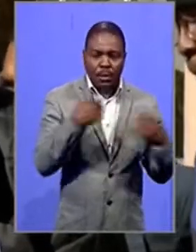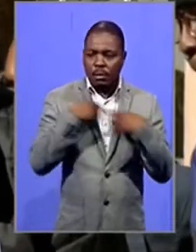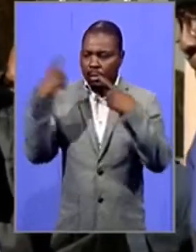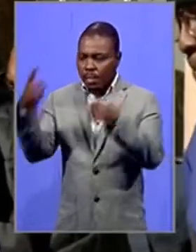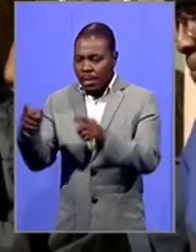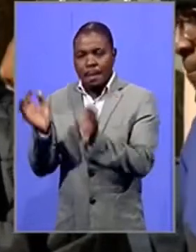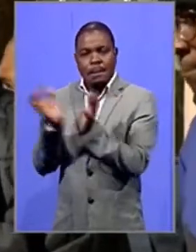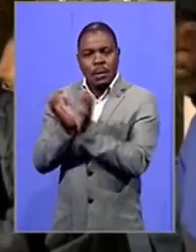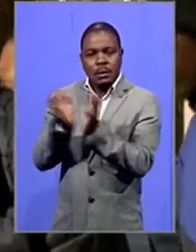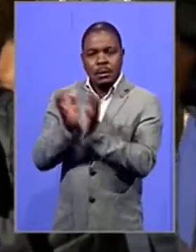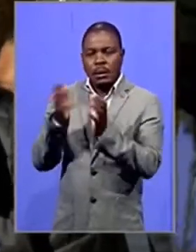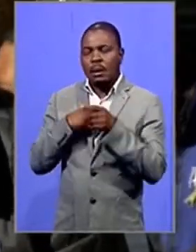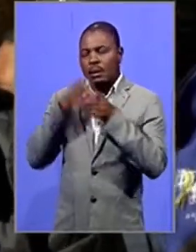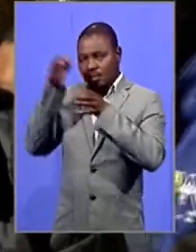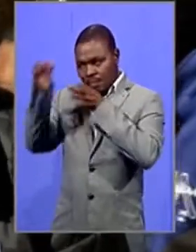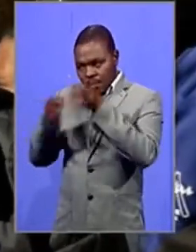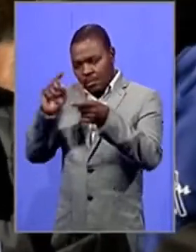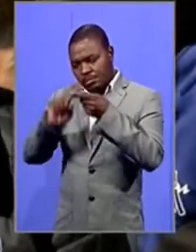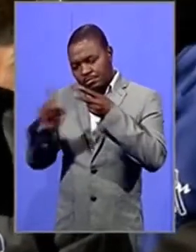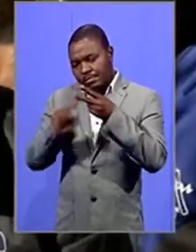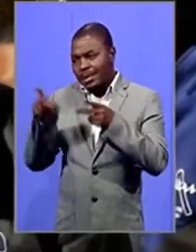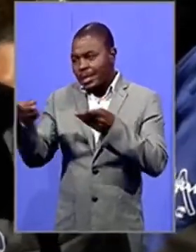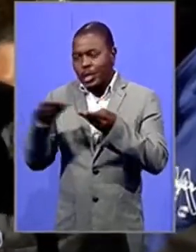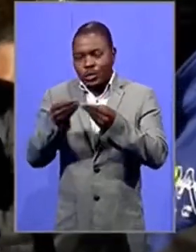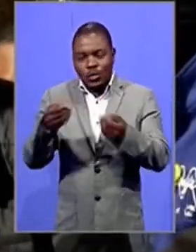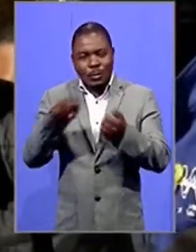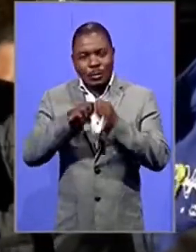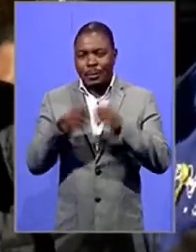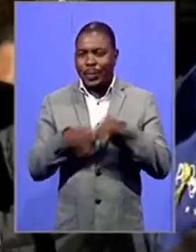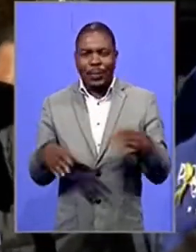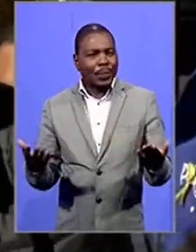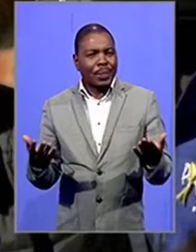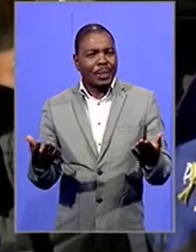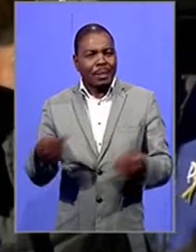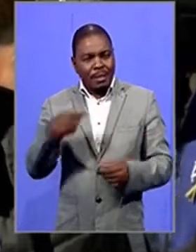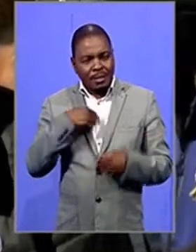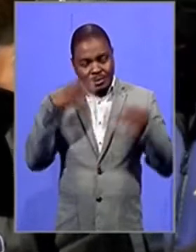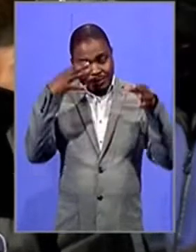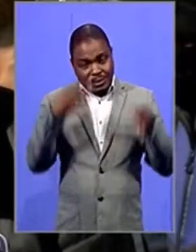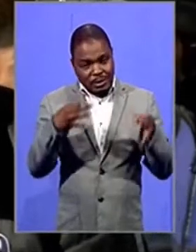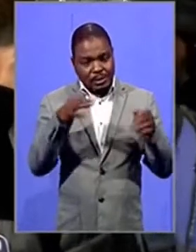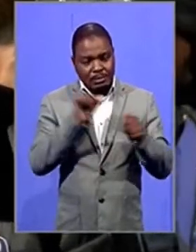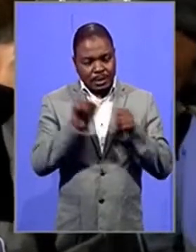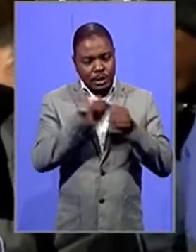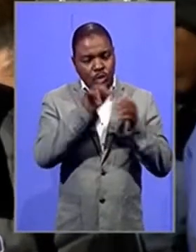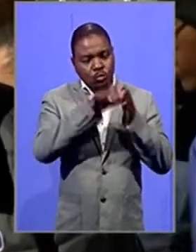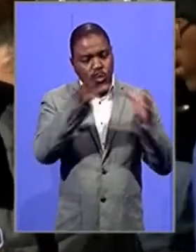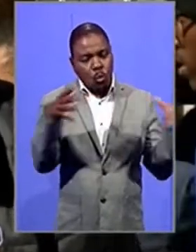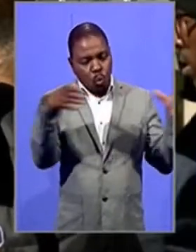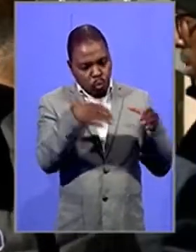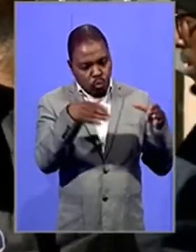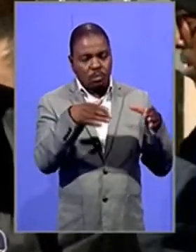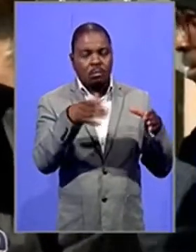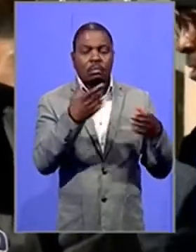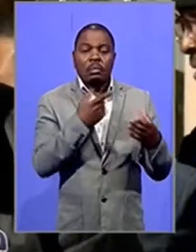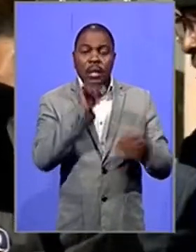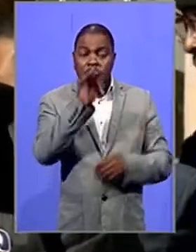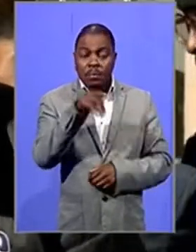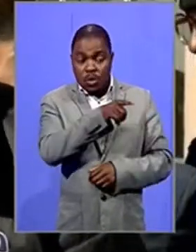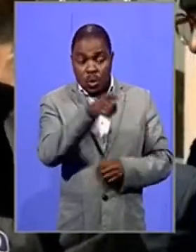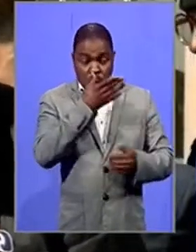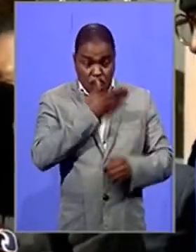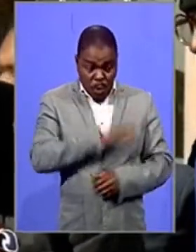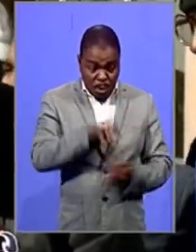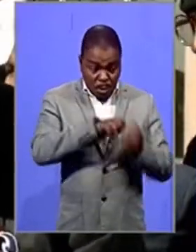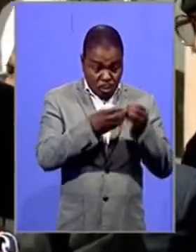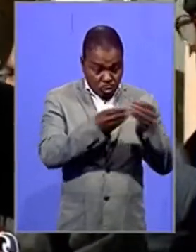tell them the issues that we face. They don't come up with solutions. So for now, we have decided to join the student and tell the student that if they want their issues to be solved,